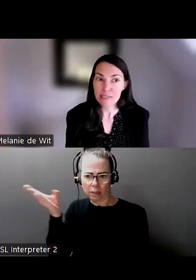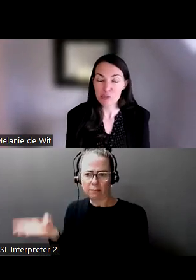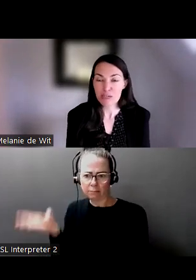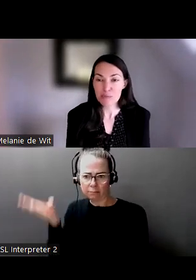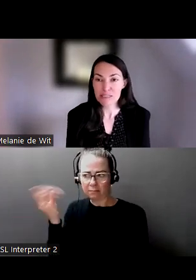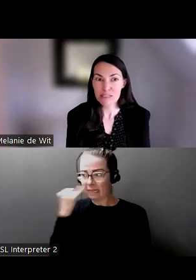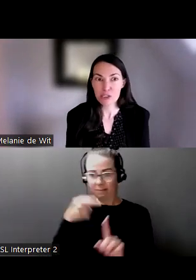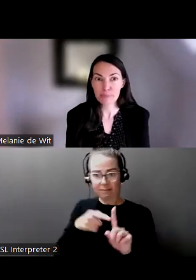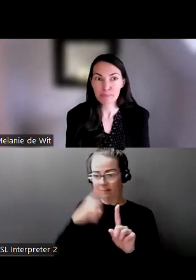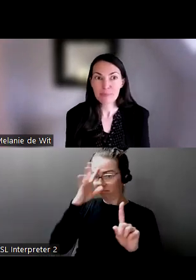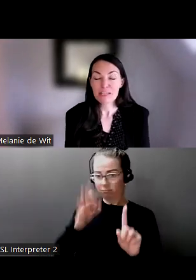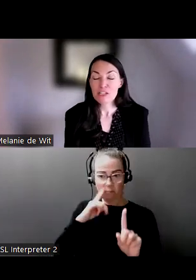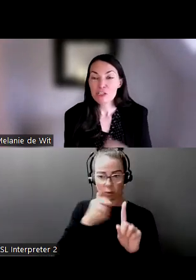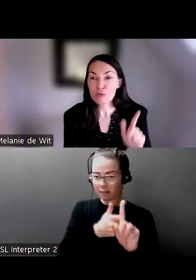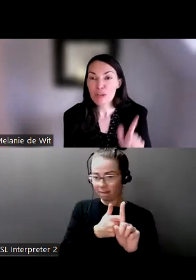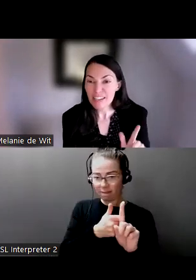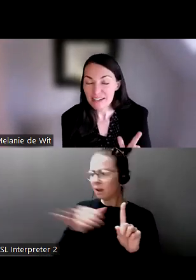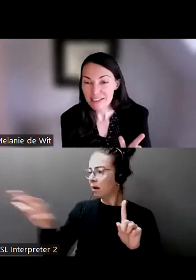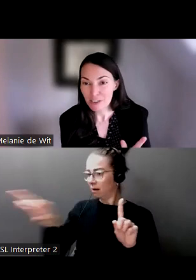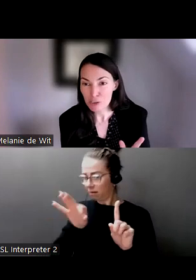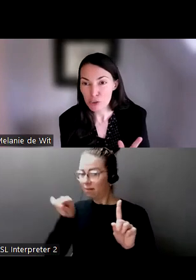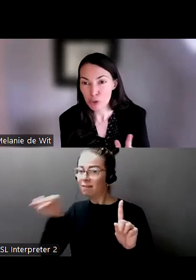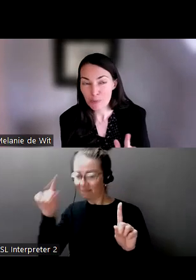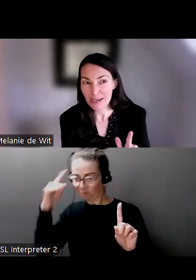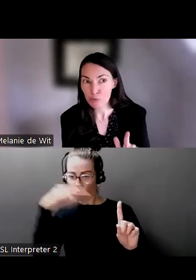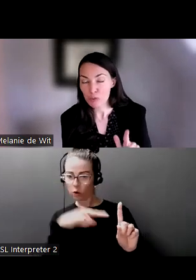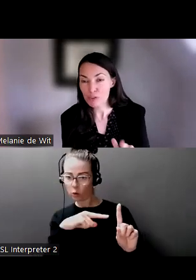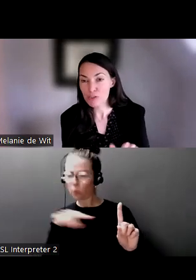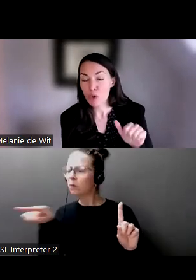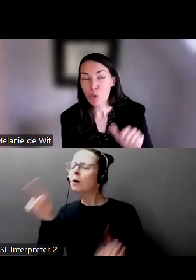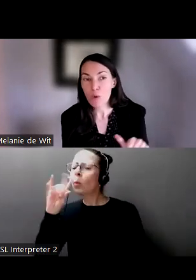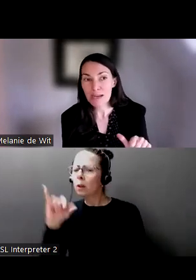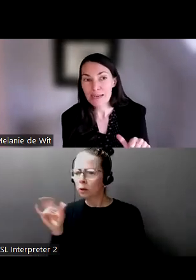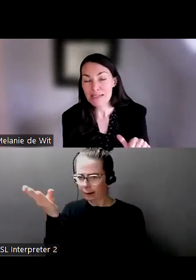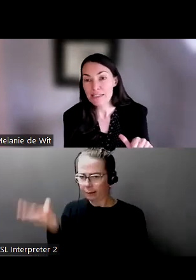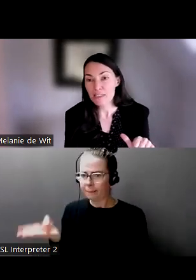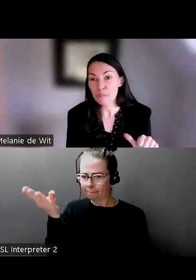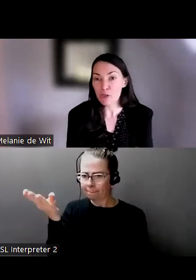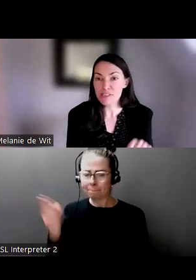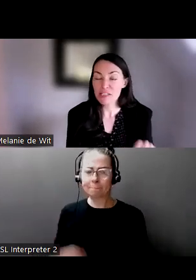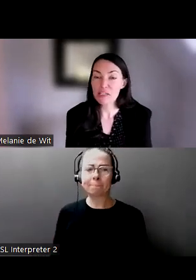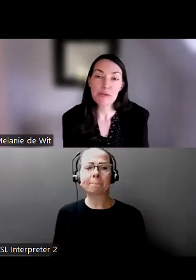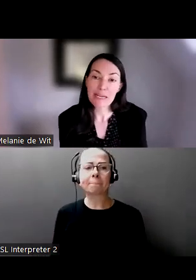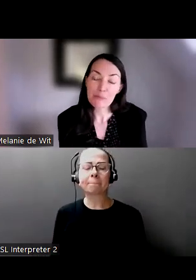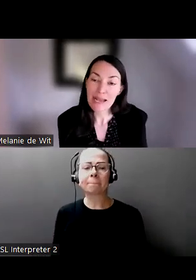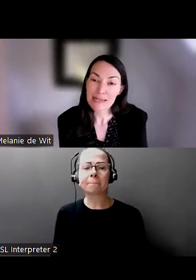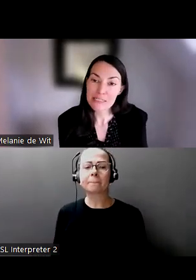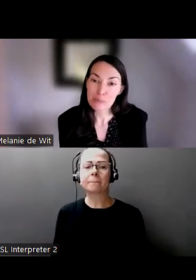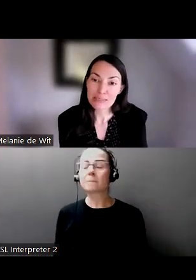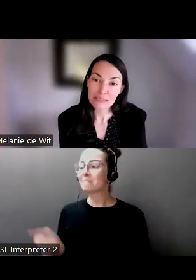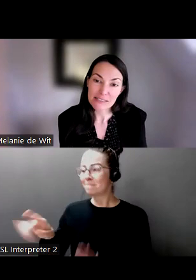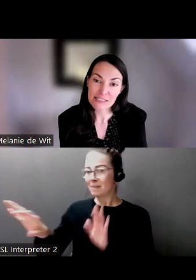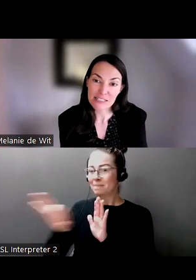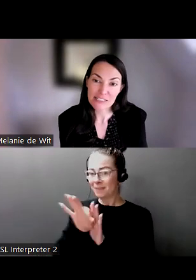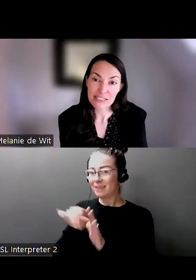of making a treatment decision? So again here, two main rules. One is the person you name has to